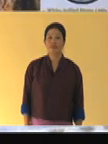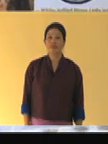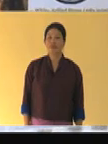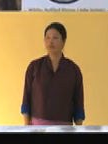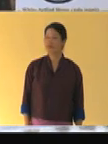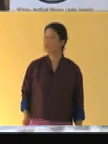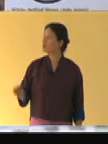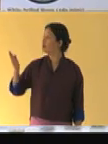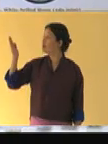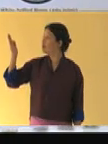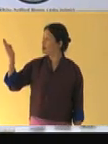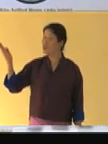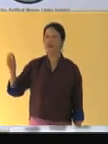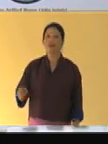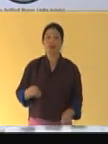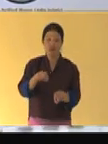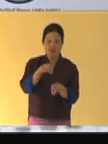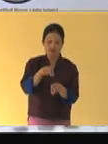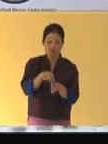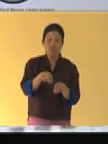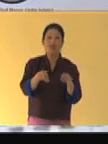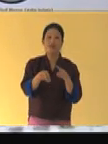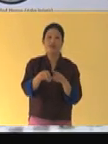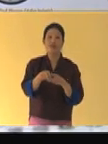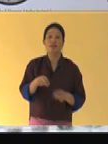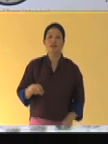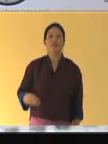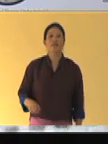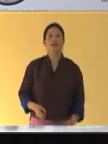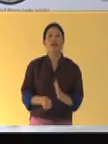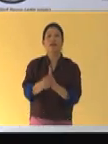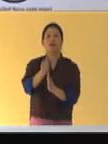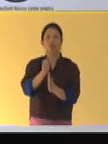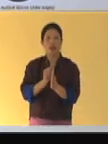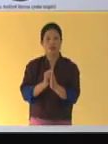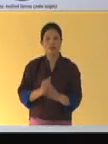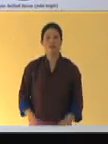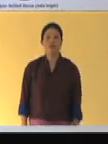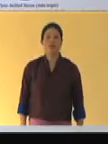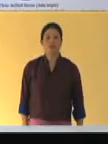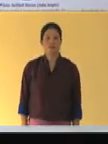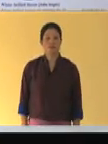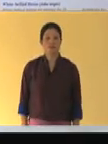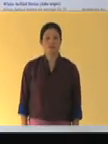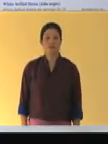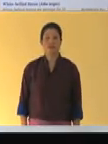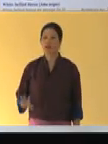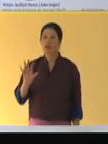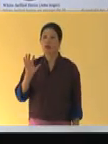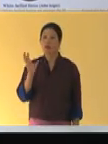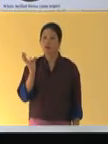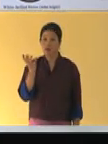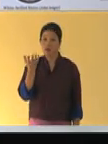And coming to the mollusk diversity of Bhutan, mollusks falls under the invertebrate group category. So invertebrates group are